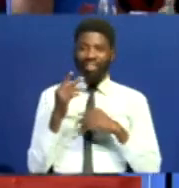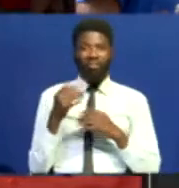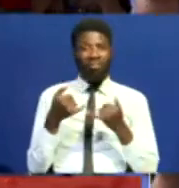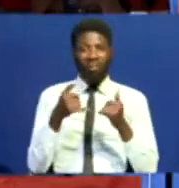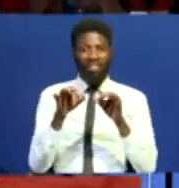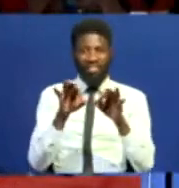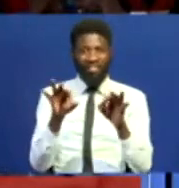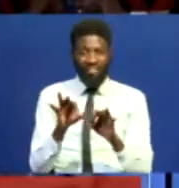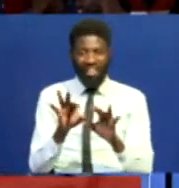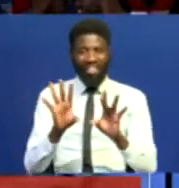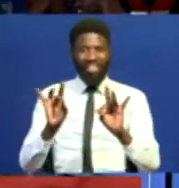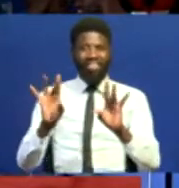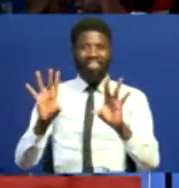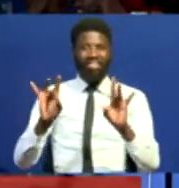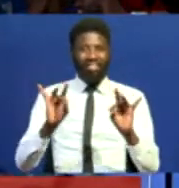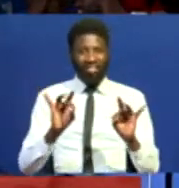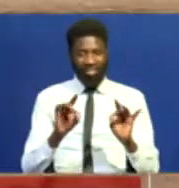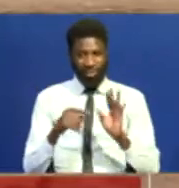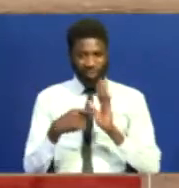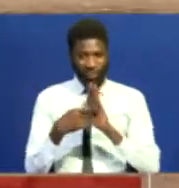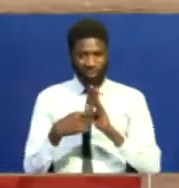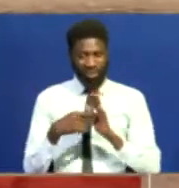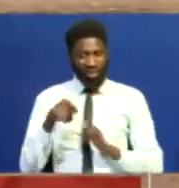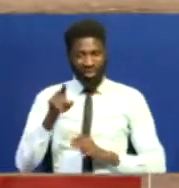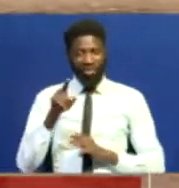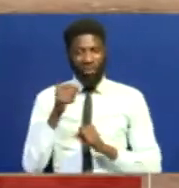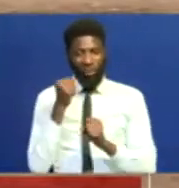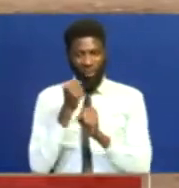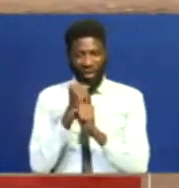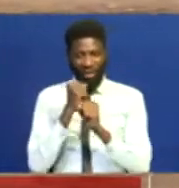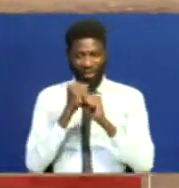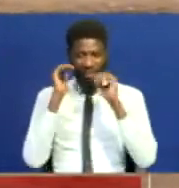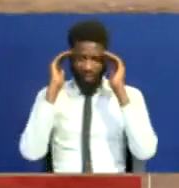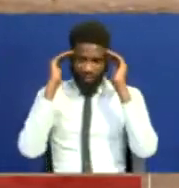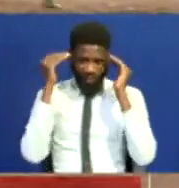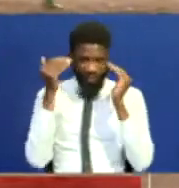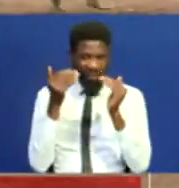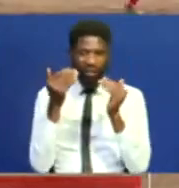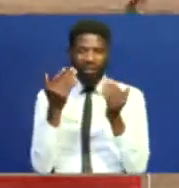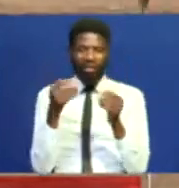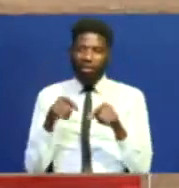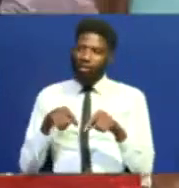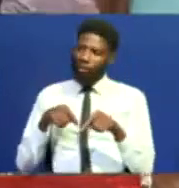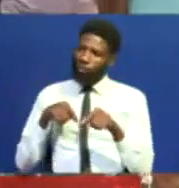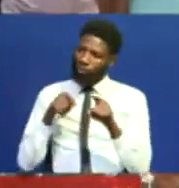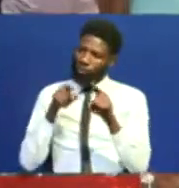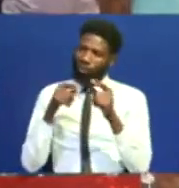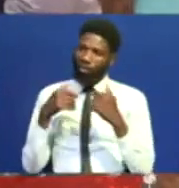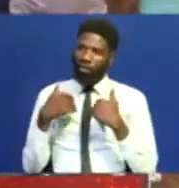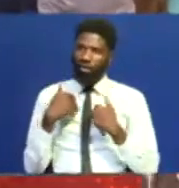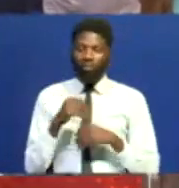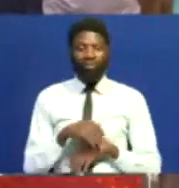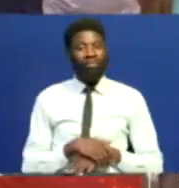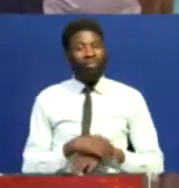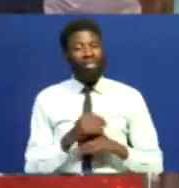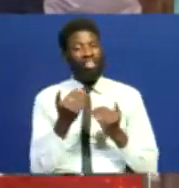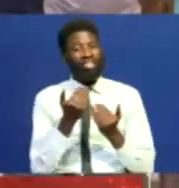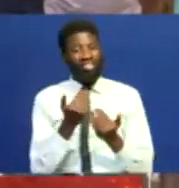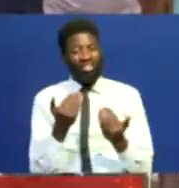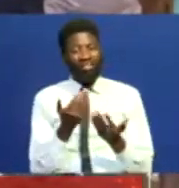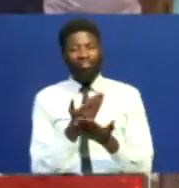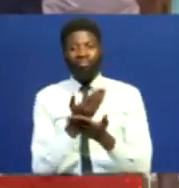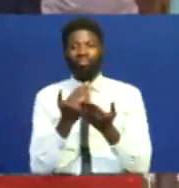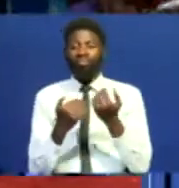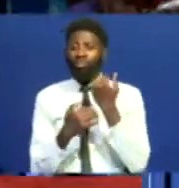so that really shows a lot of determination. These kids are underprivileged. Now, this is mentoring through sports. They